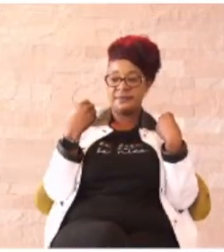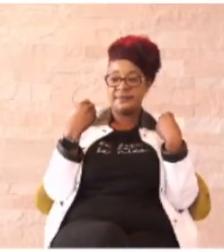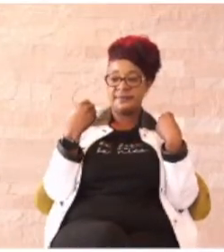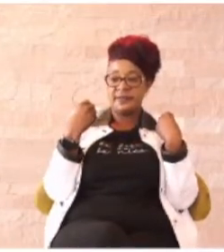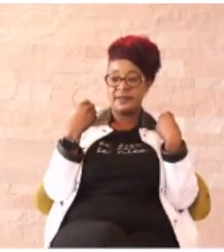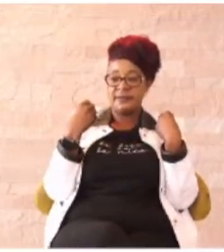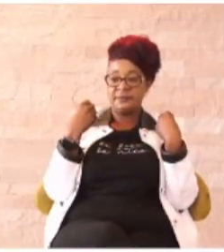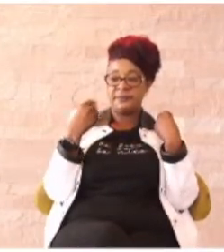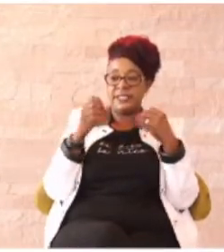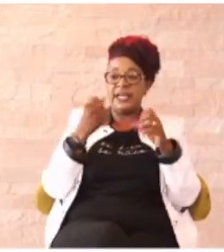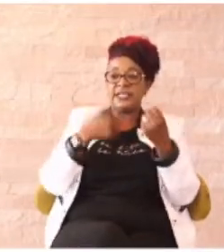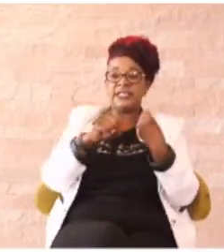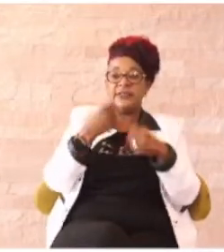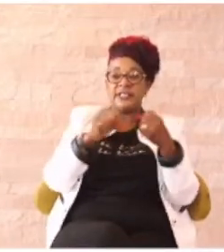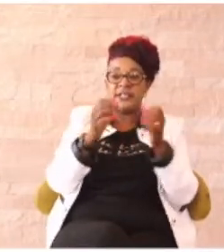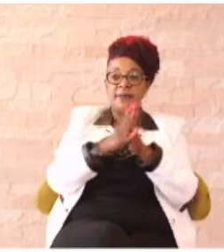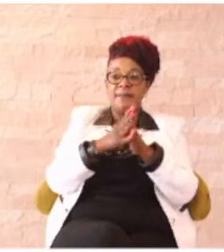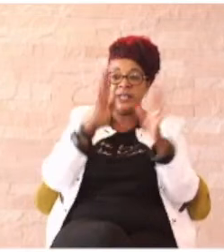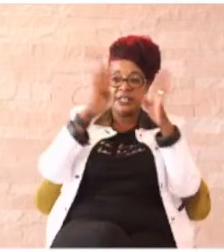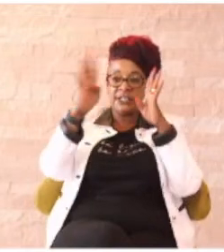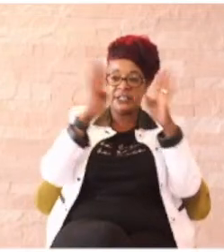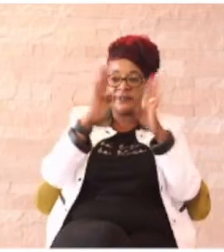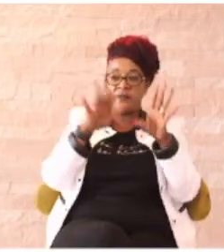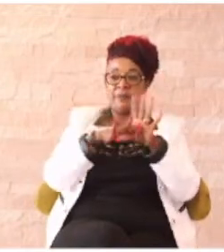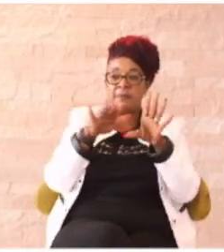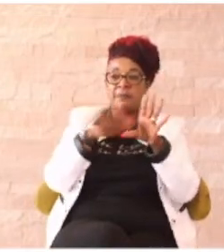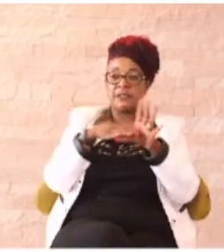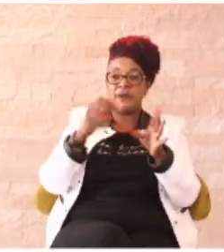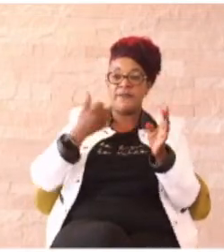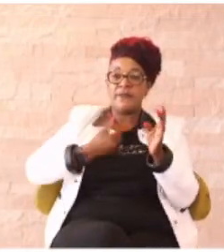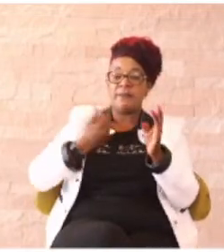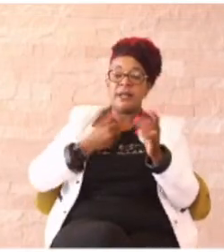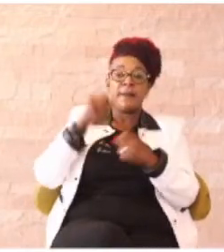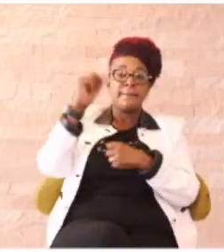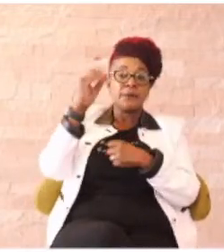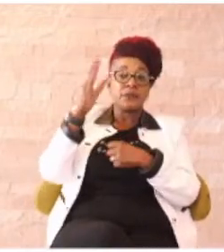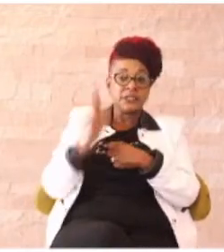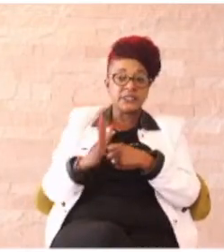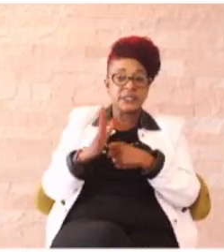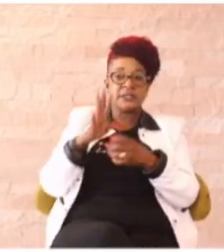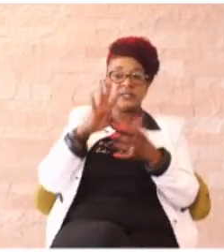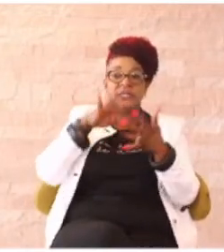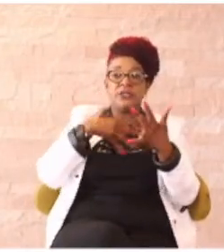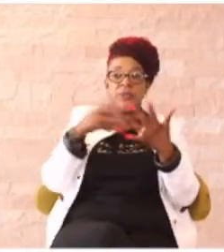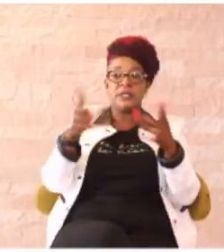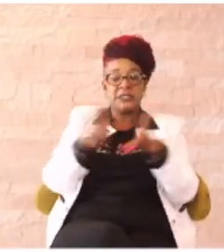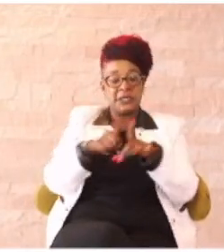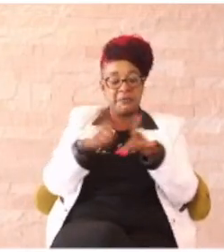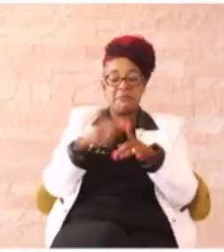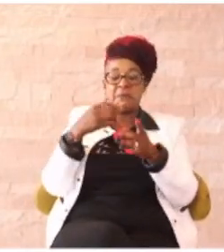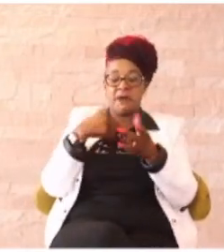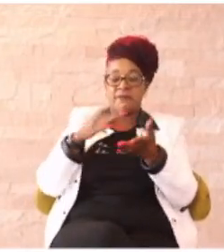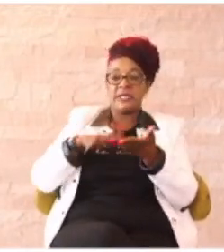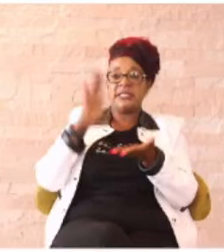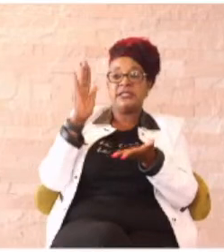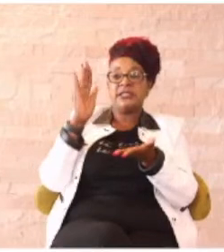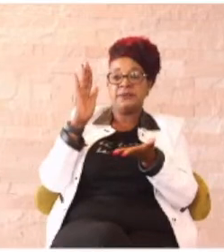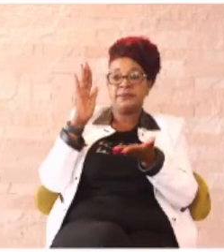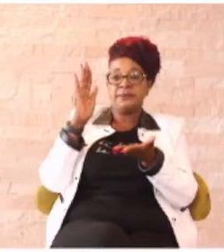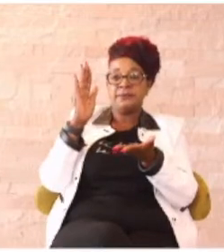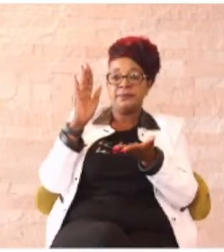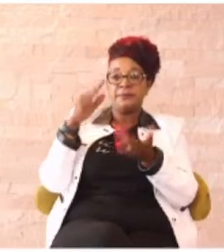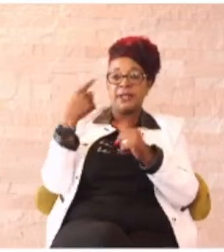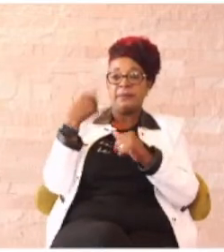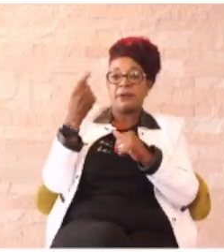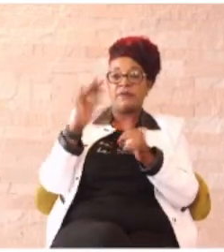The activity and initiative of the members of female politicians network has also increased. Number of